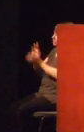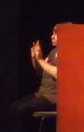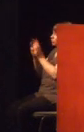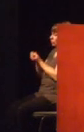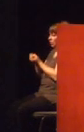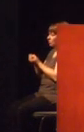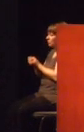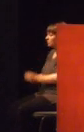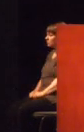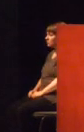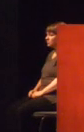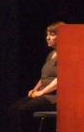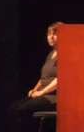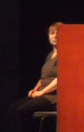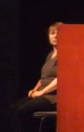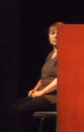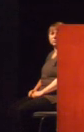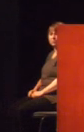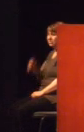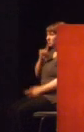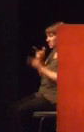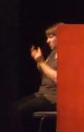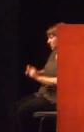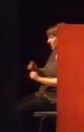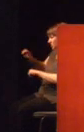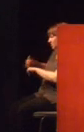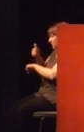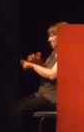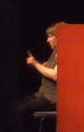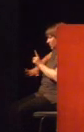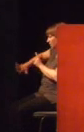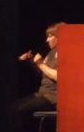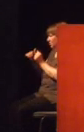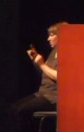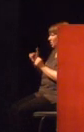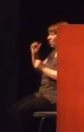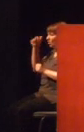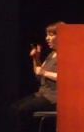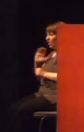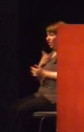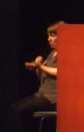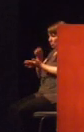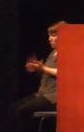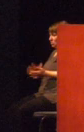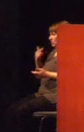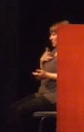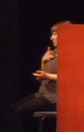community-based partners. And so, again, just really trying to create an environment where all of our student groups feel welcomed on